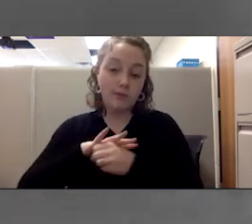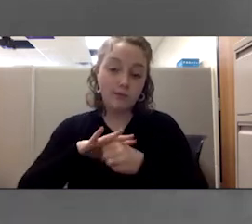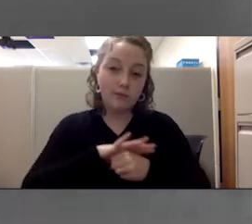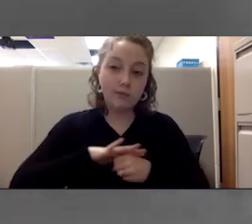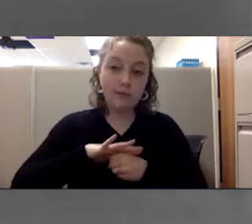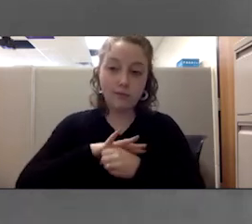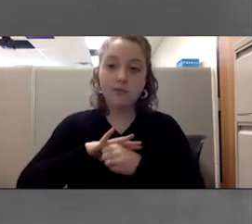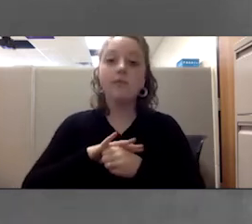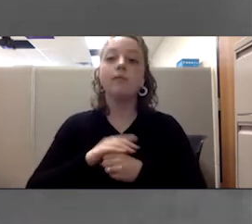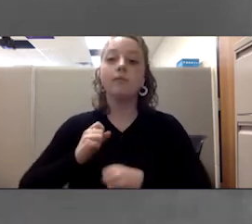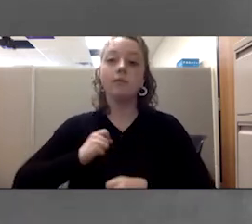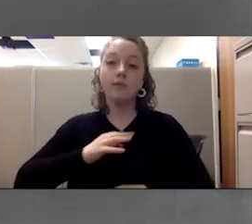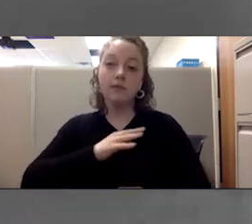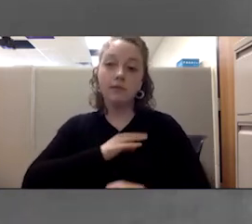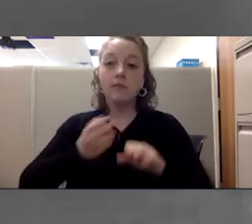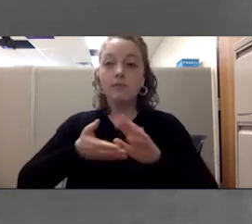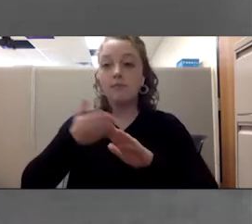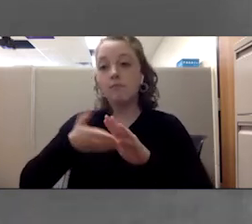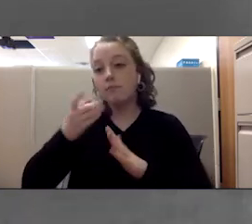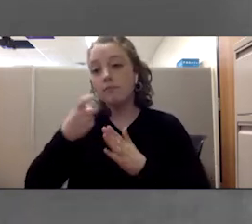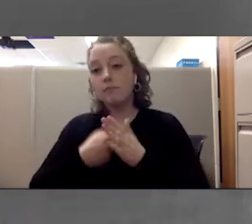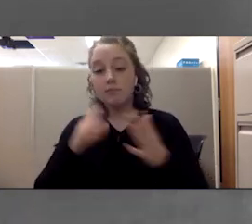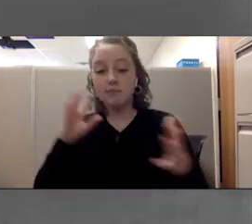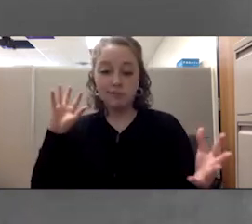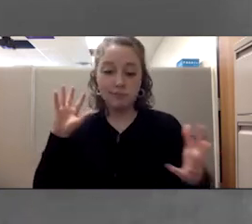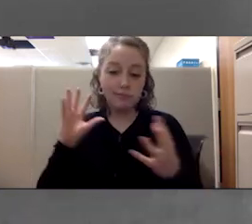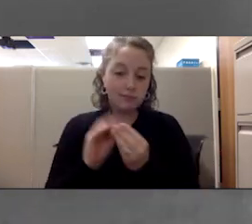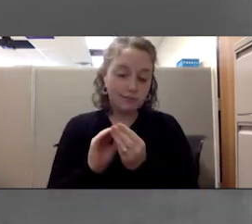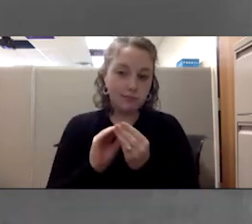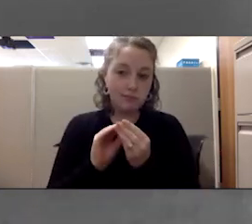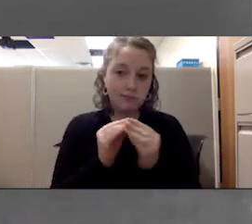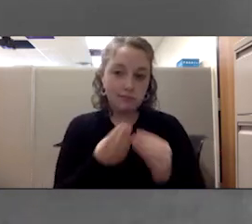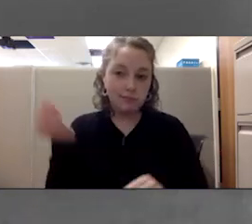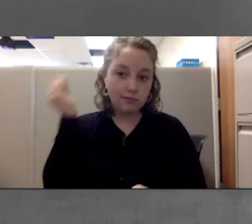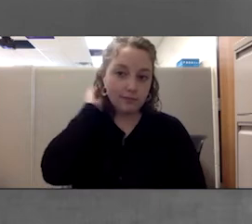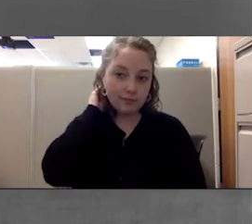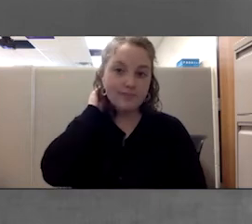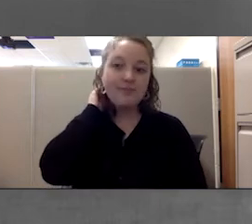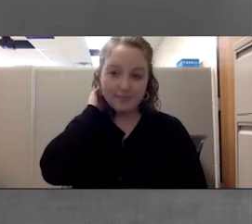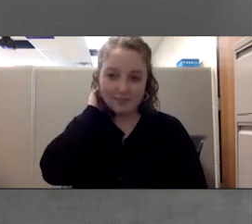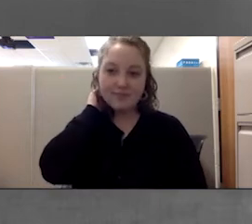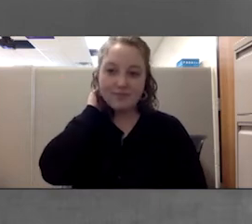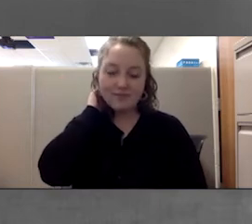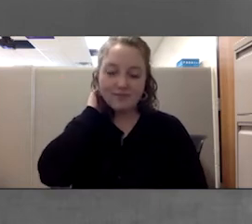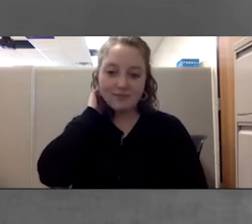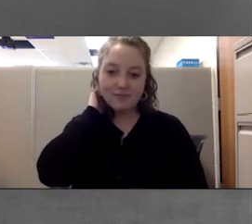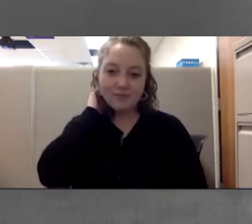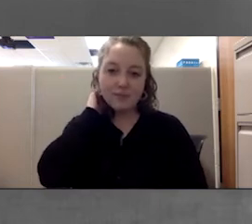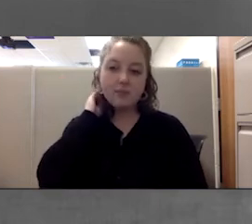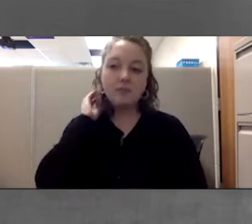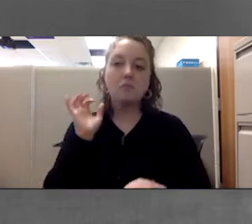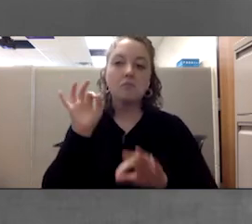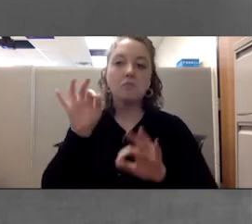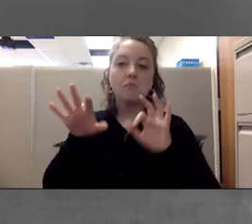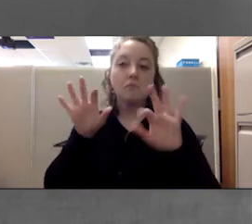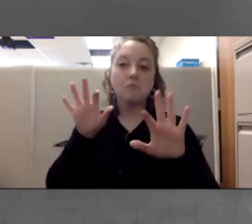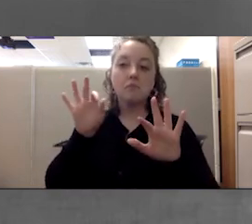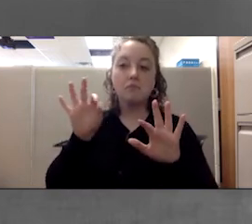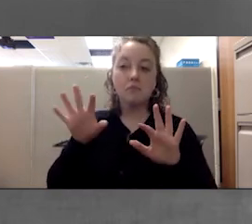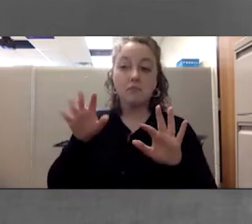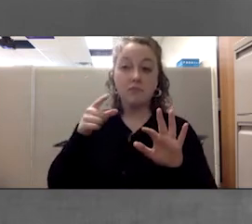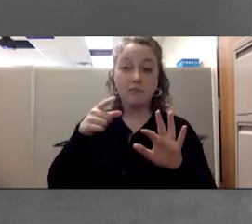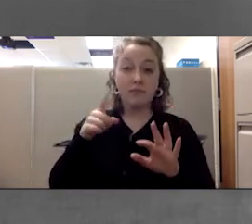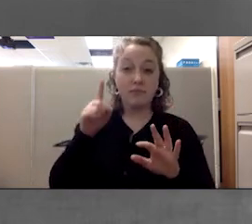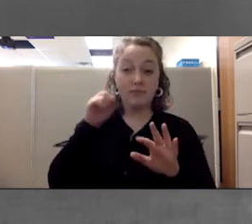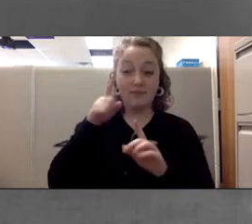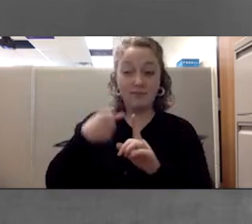and operational costs. So just kind of wanted to throw those out there while we have these last few minutes there. If any of these things kind